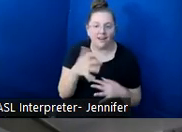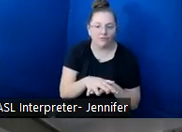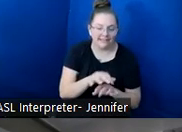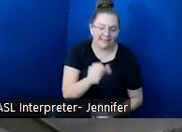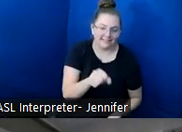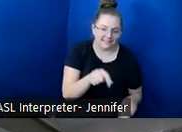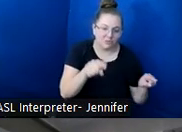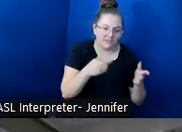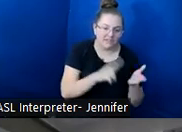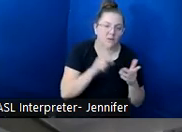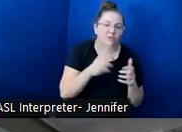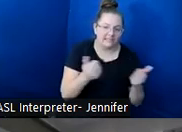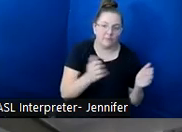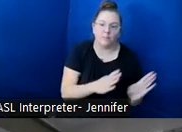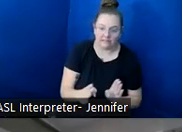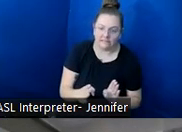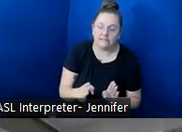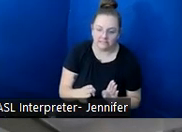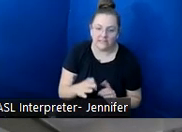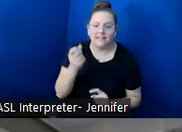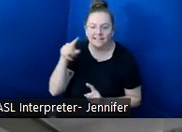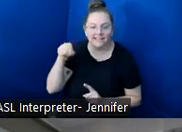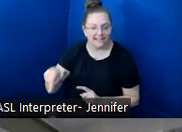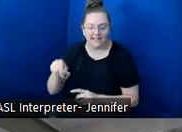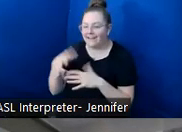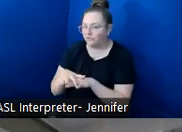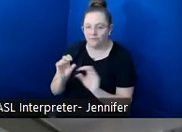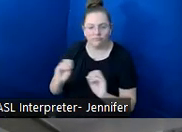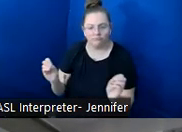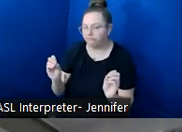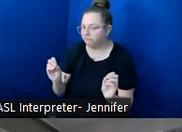have Medicare, you enroll in a separate Part D plan.